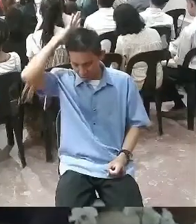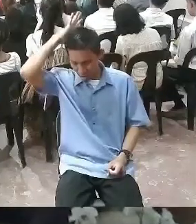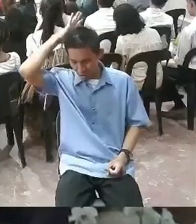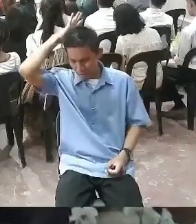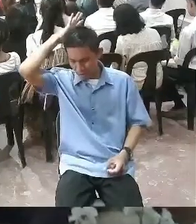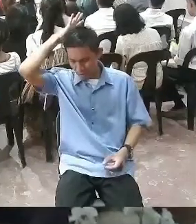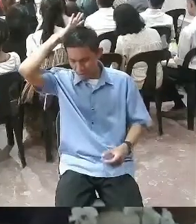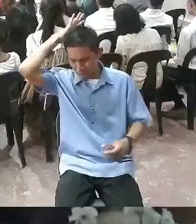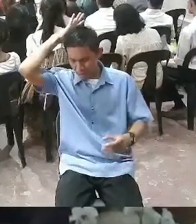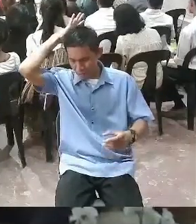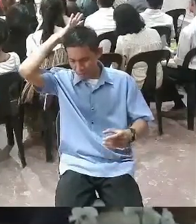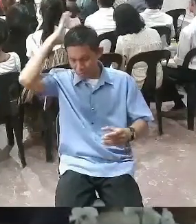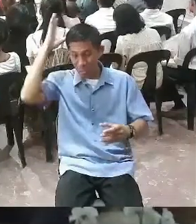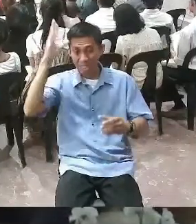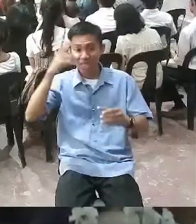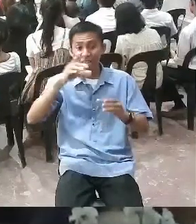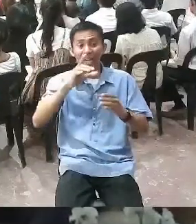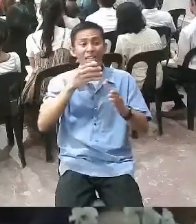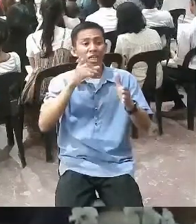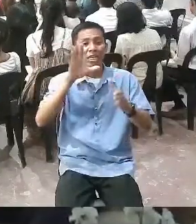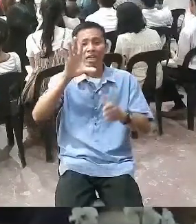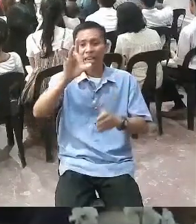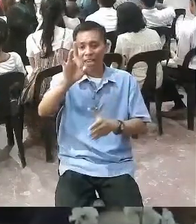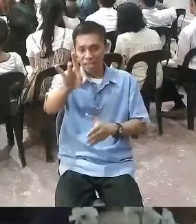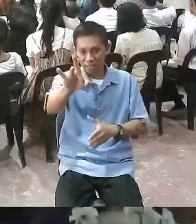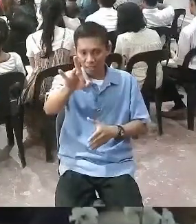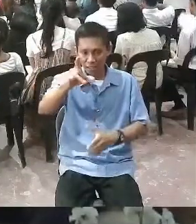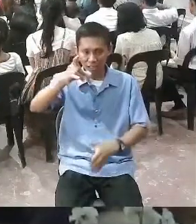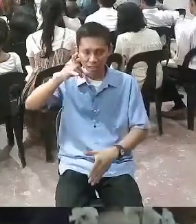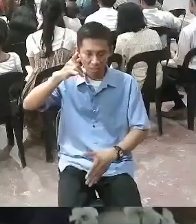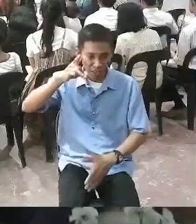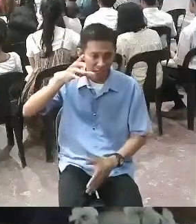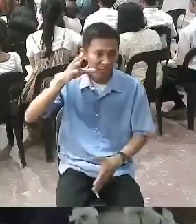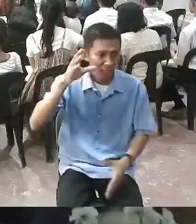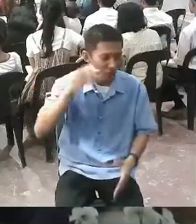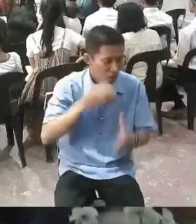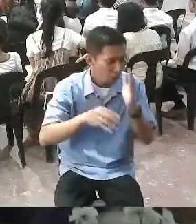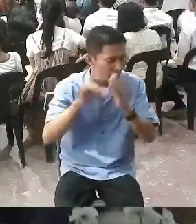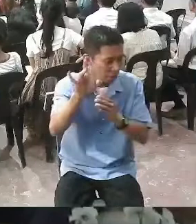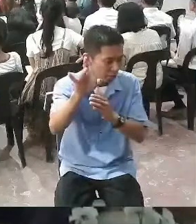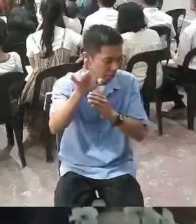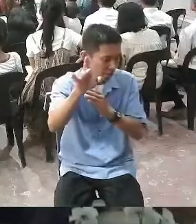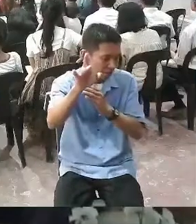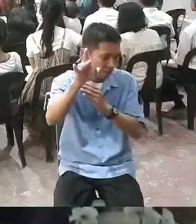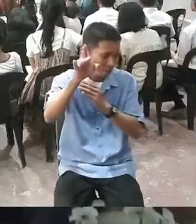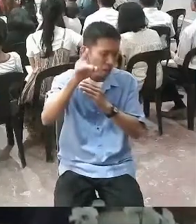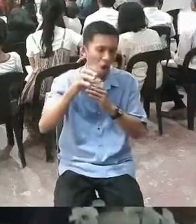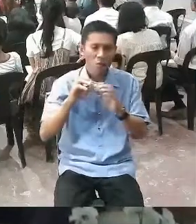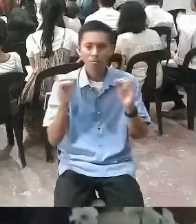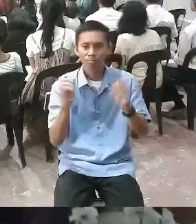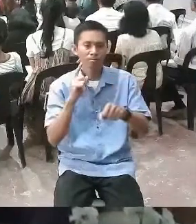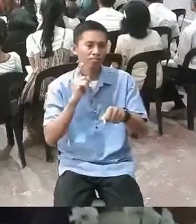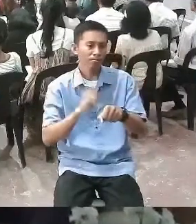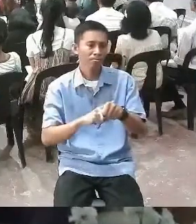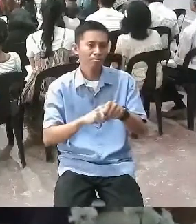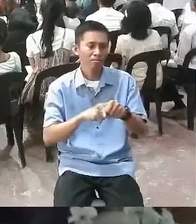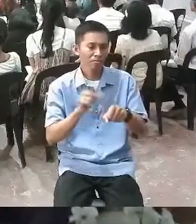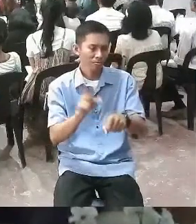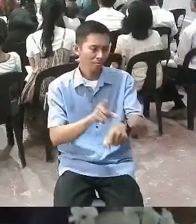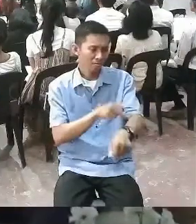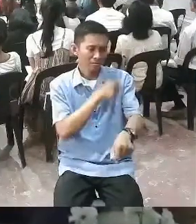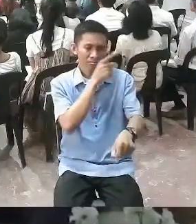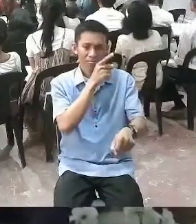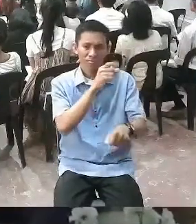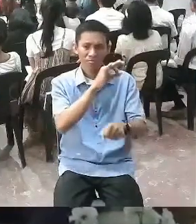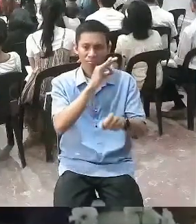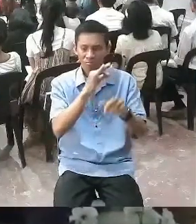later, we come to Romans 8. And I don't have time to take you there right now, but you